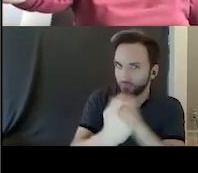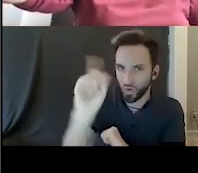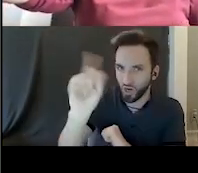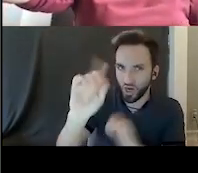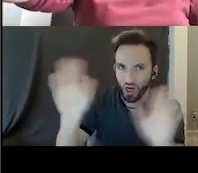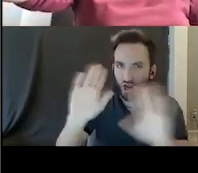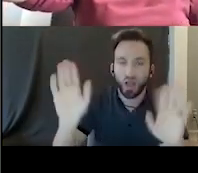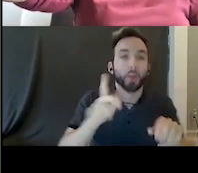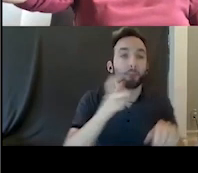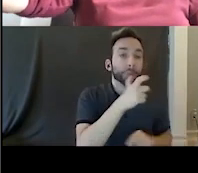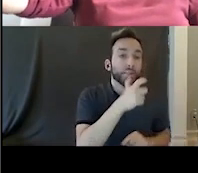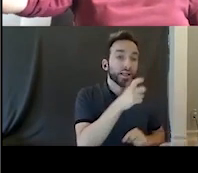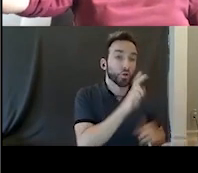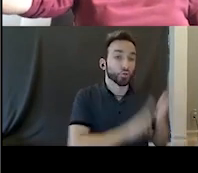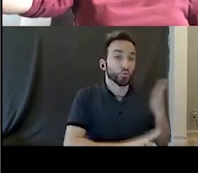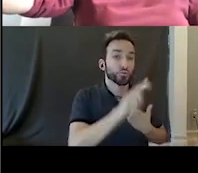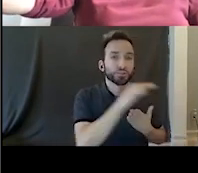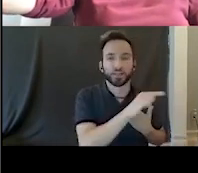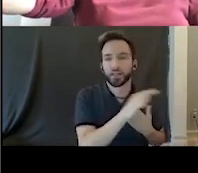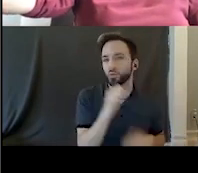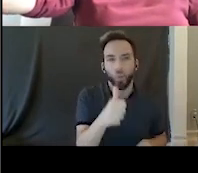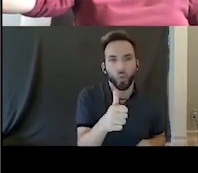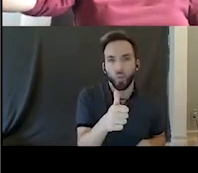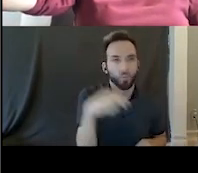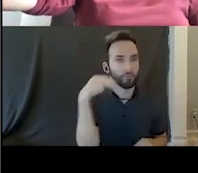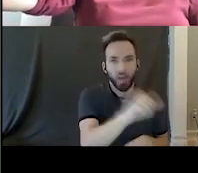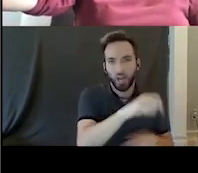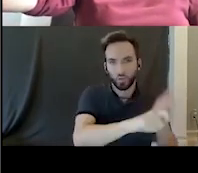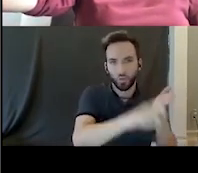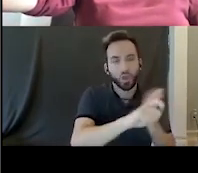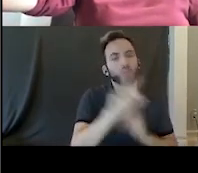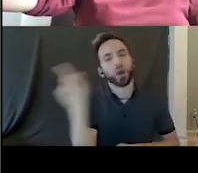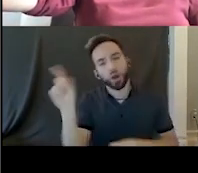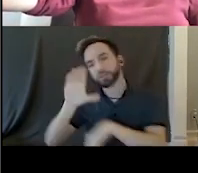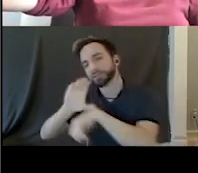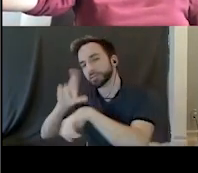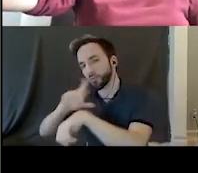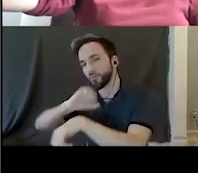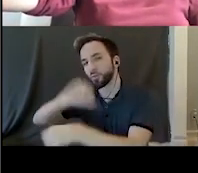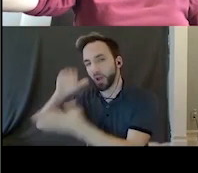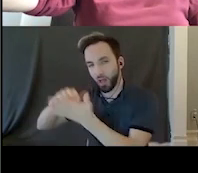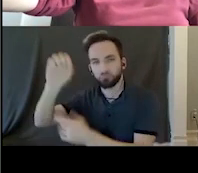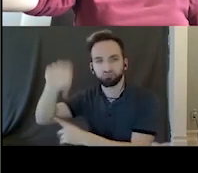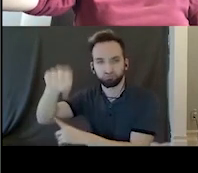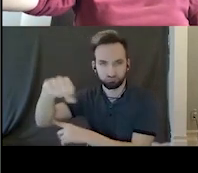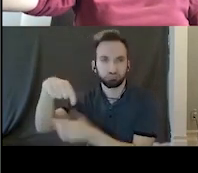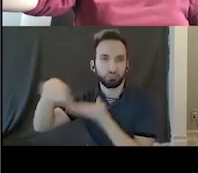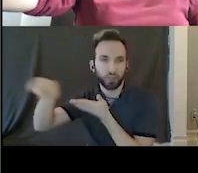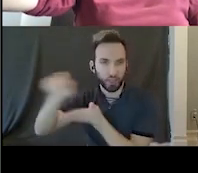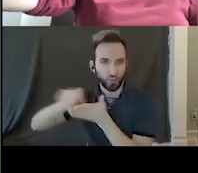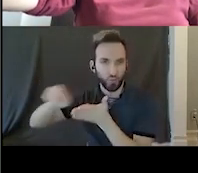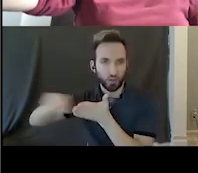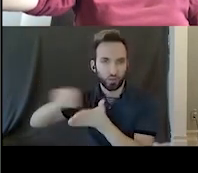think all CEGEPs do. So yeah, I'm gonna look